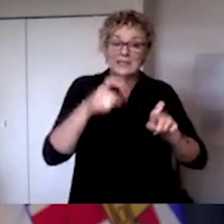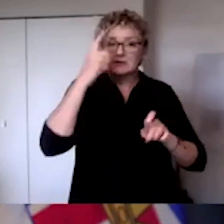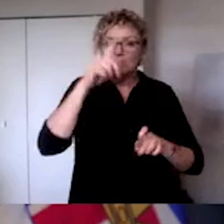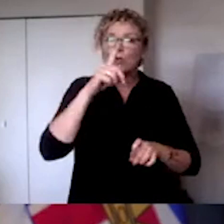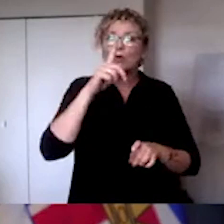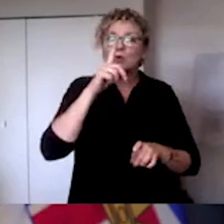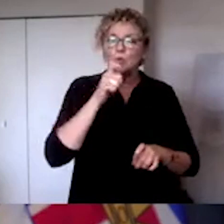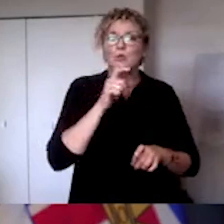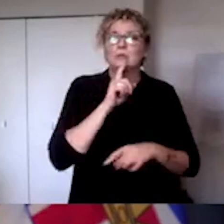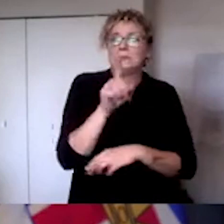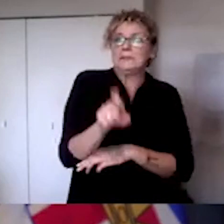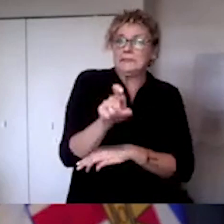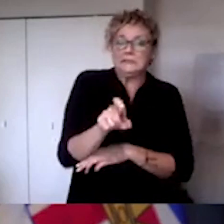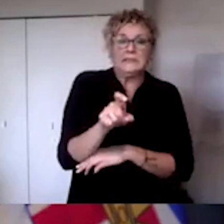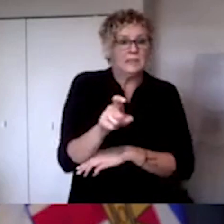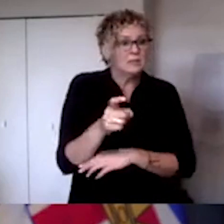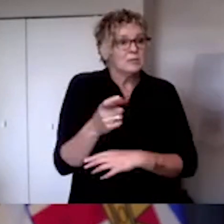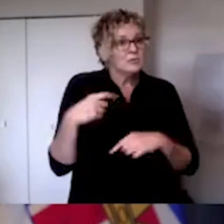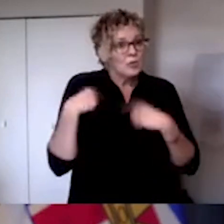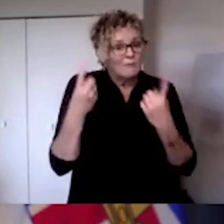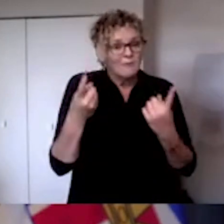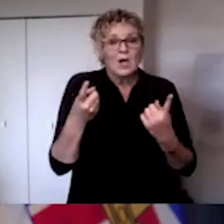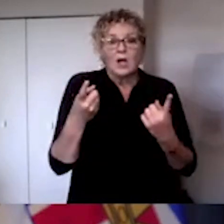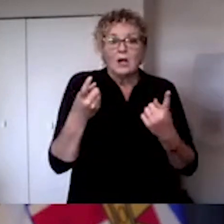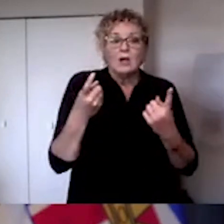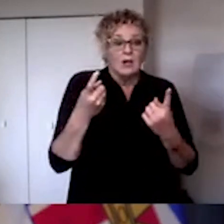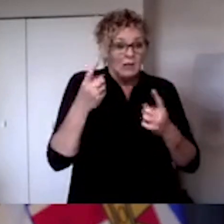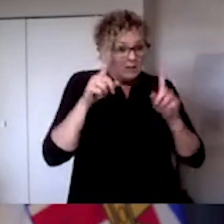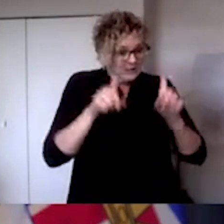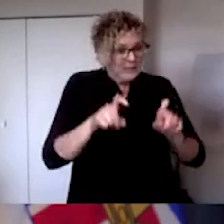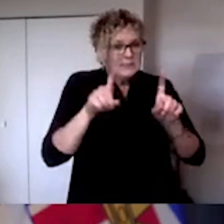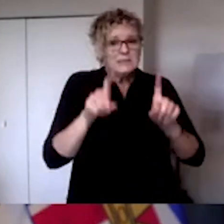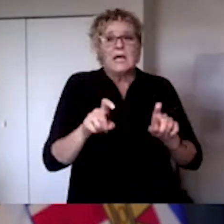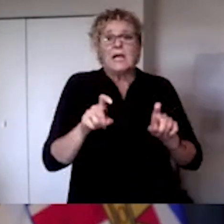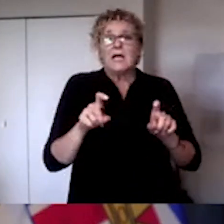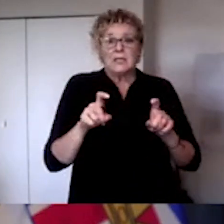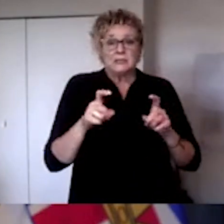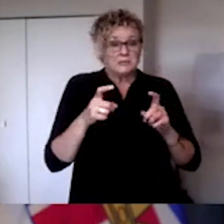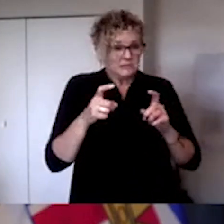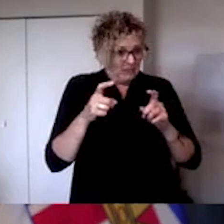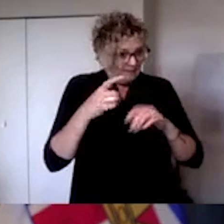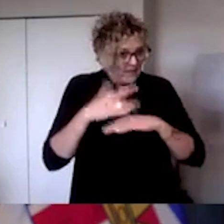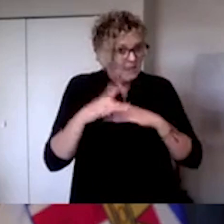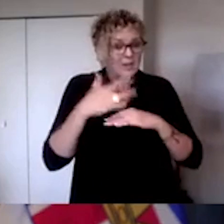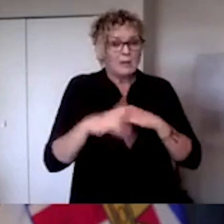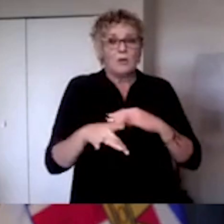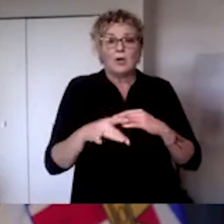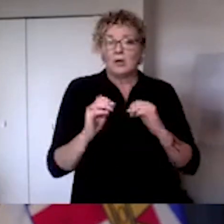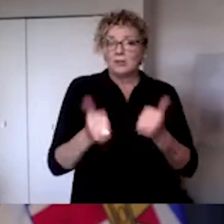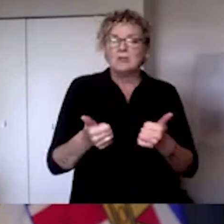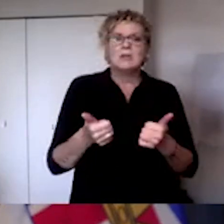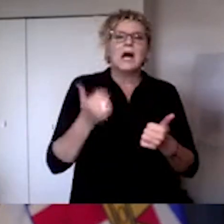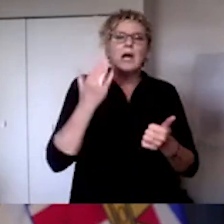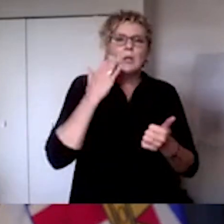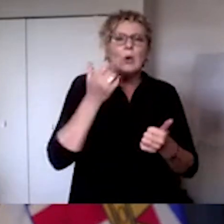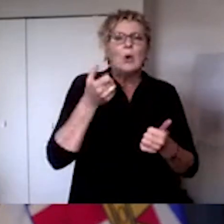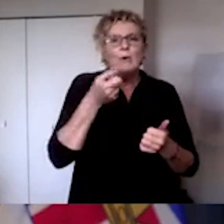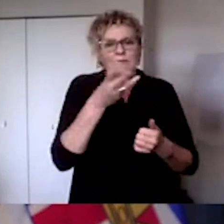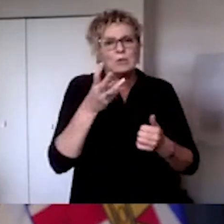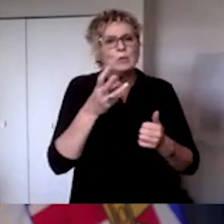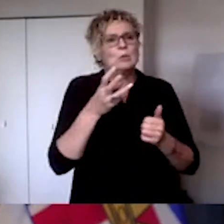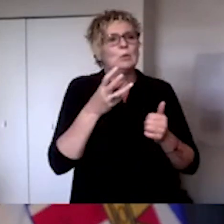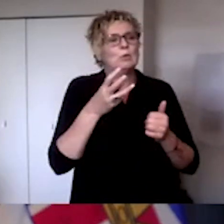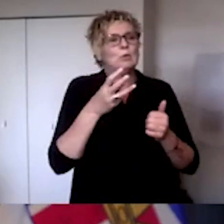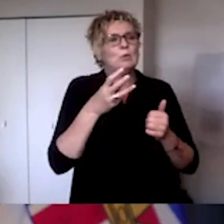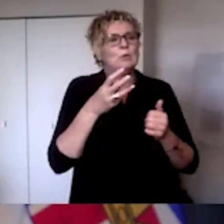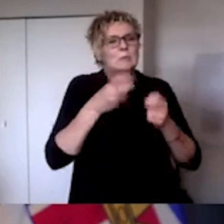the yield, as we call it, was very, very low. So it did not increase our ability to find cases